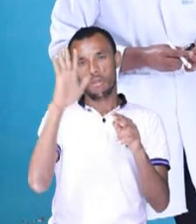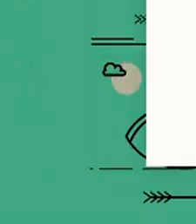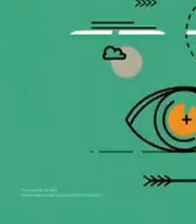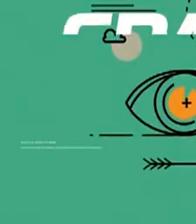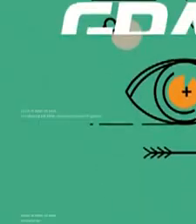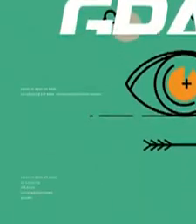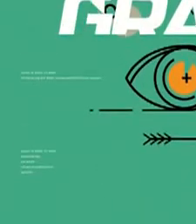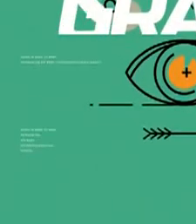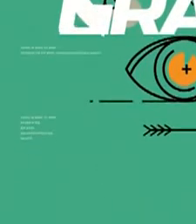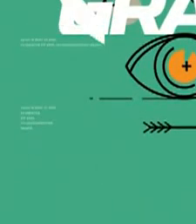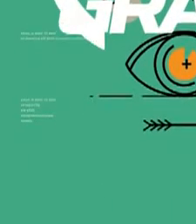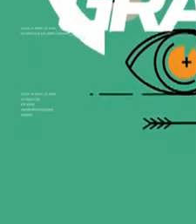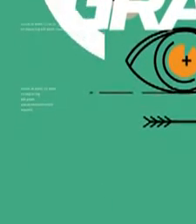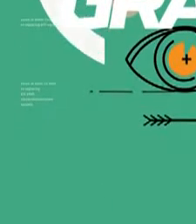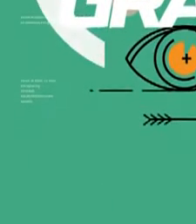order.